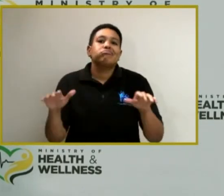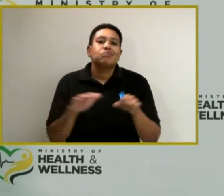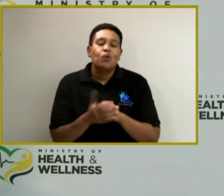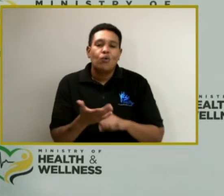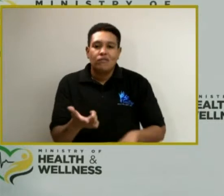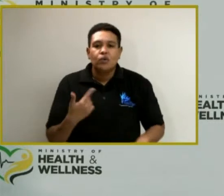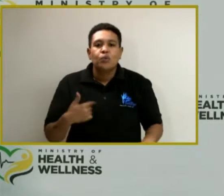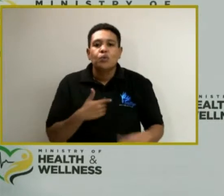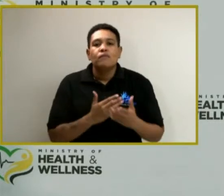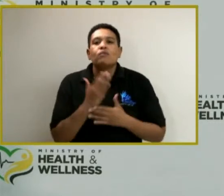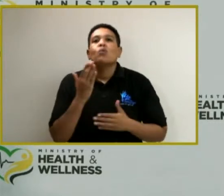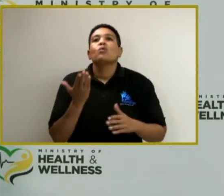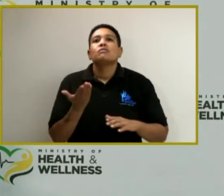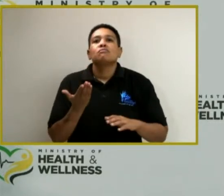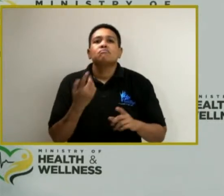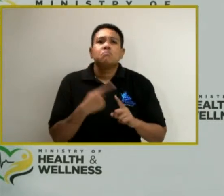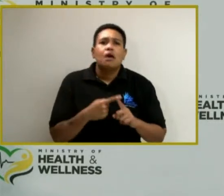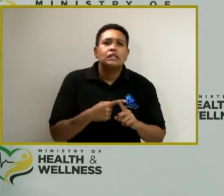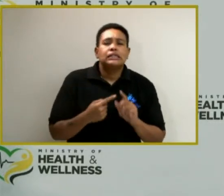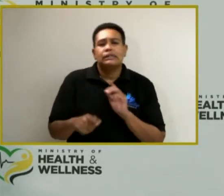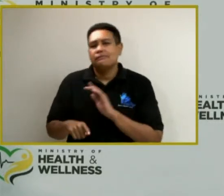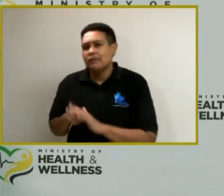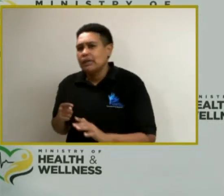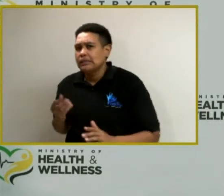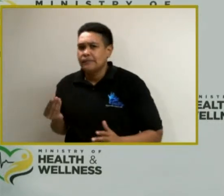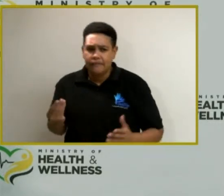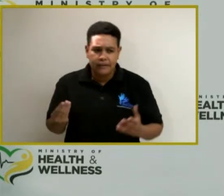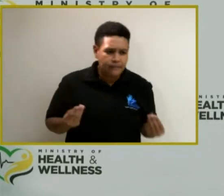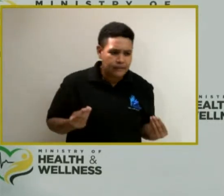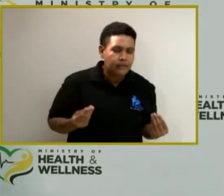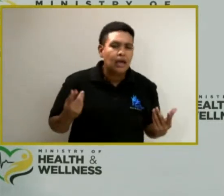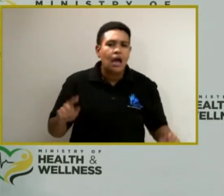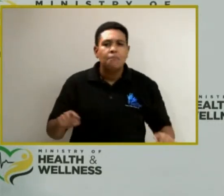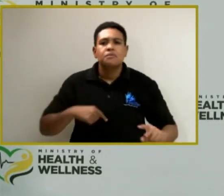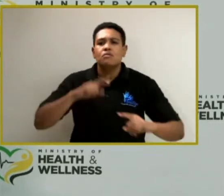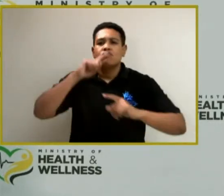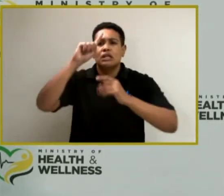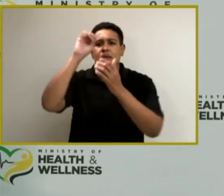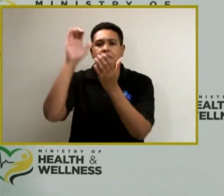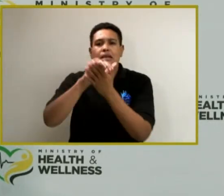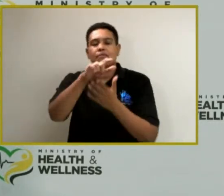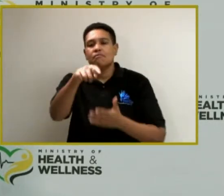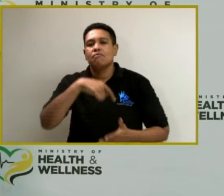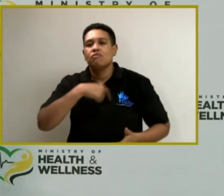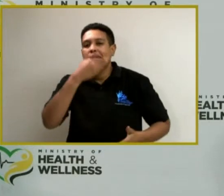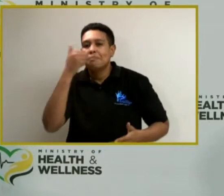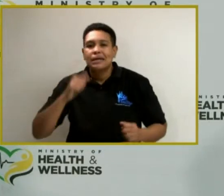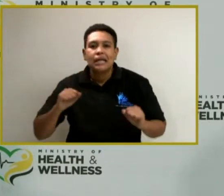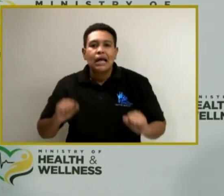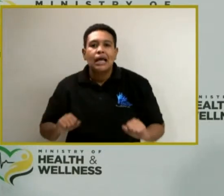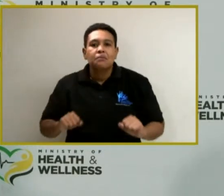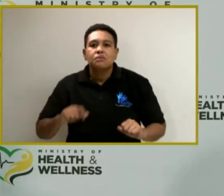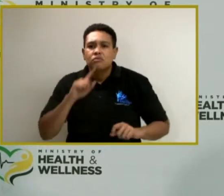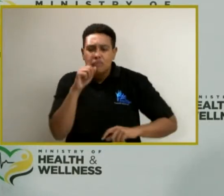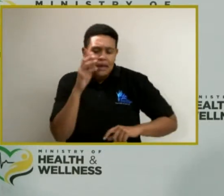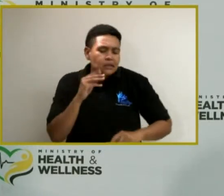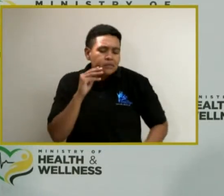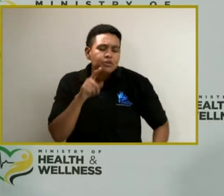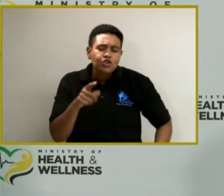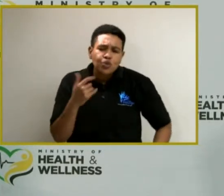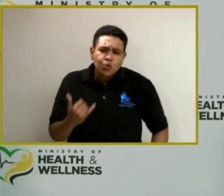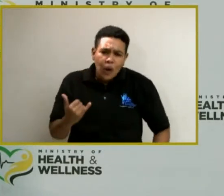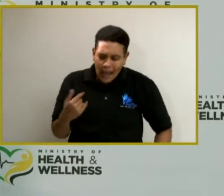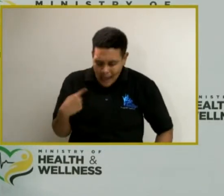We have gone through ups and downs, and so I do believe that we're better able, with the experience to